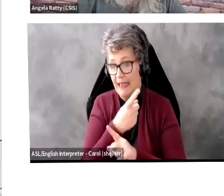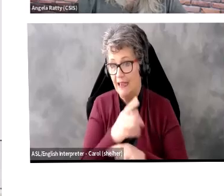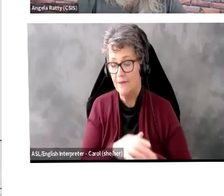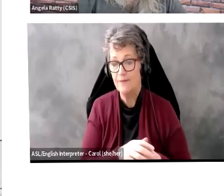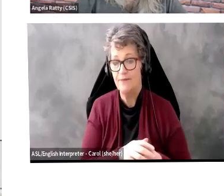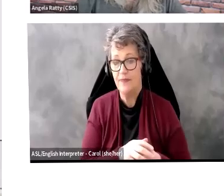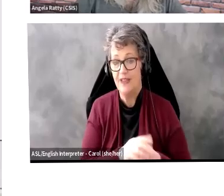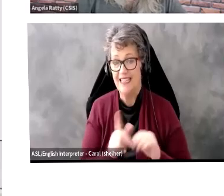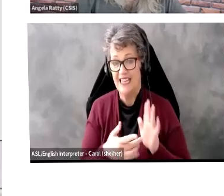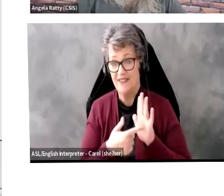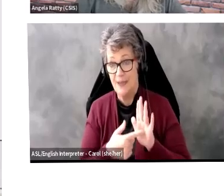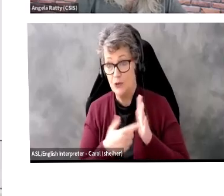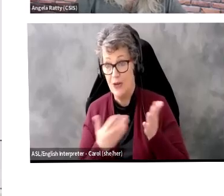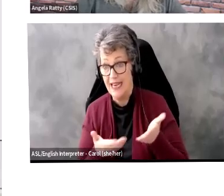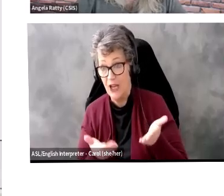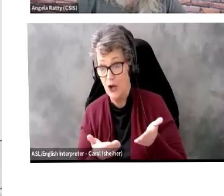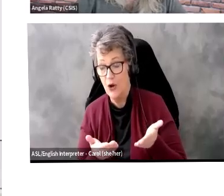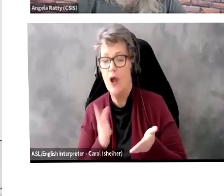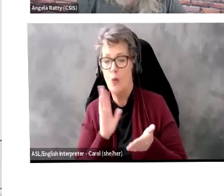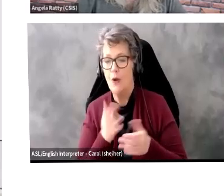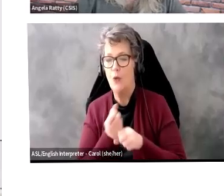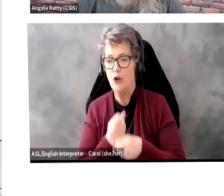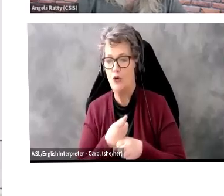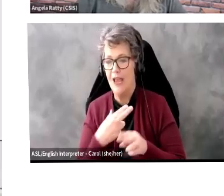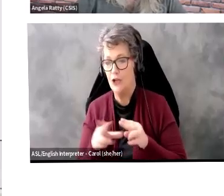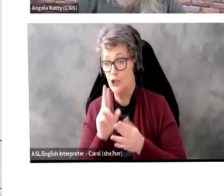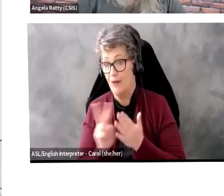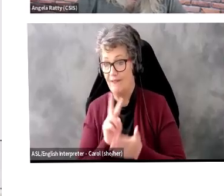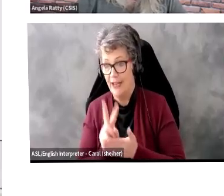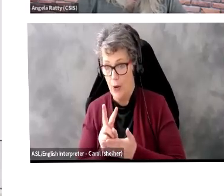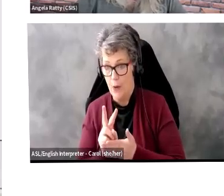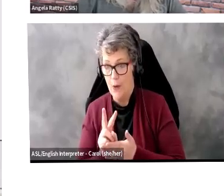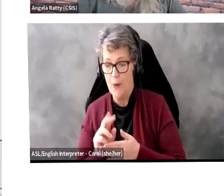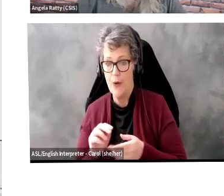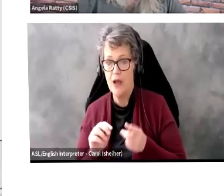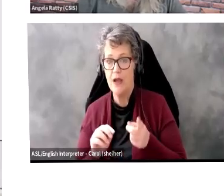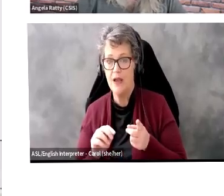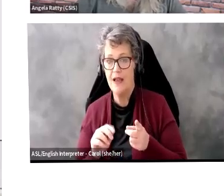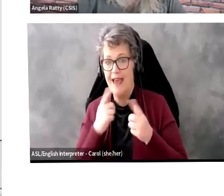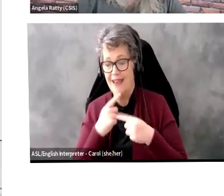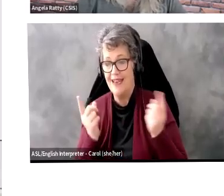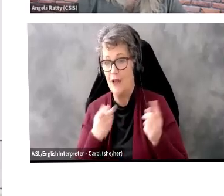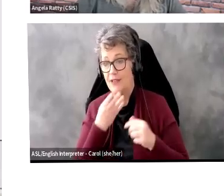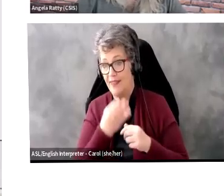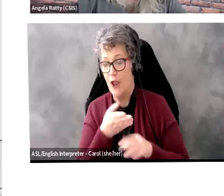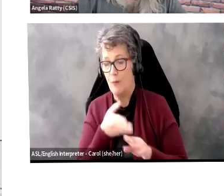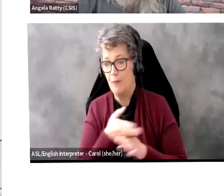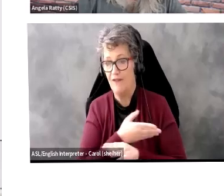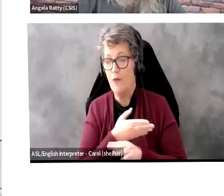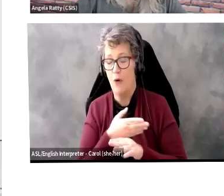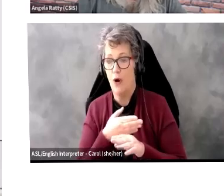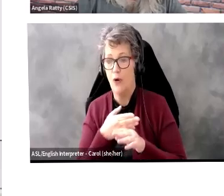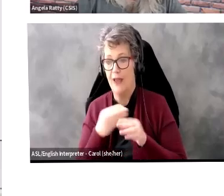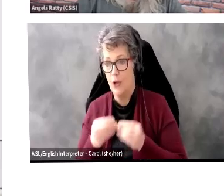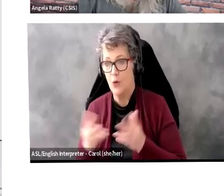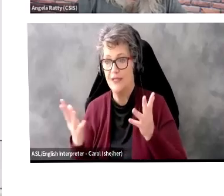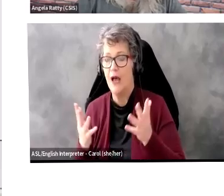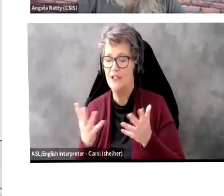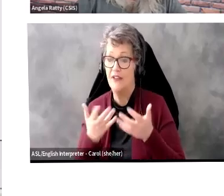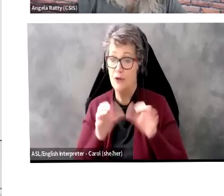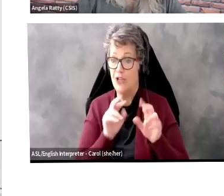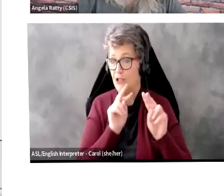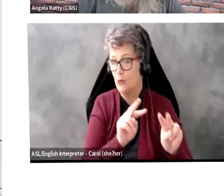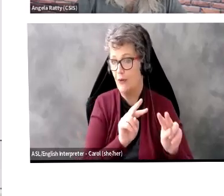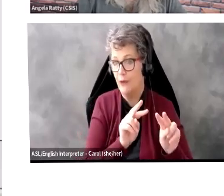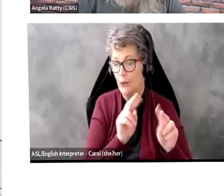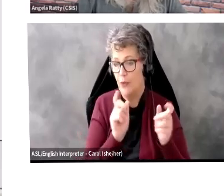Rather than demonstrate it here, we are going to create a short video and announce that before it goes into production to give you a chance to